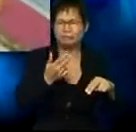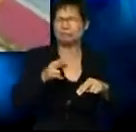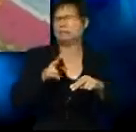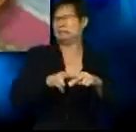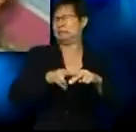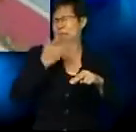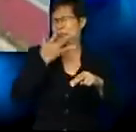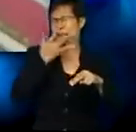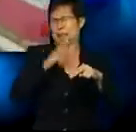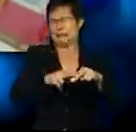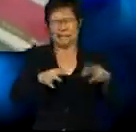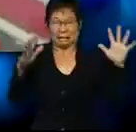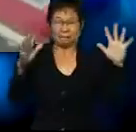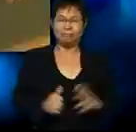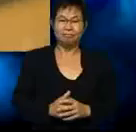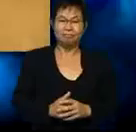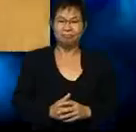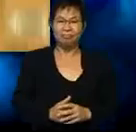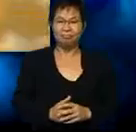salty. Yuck!